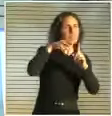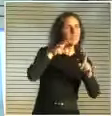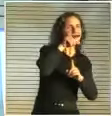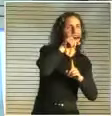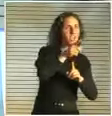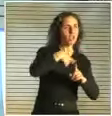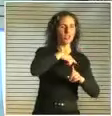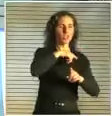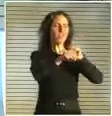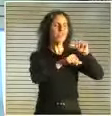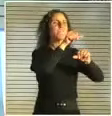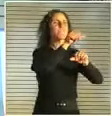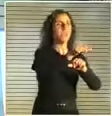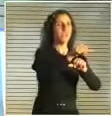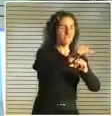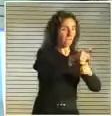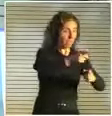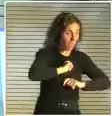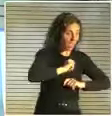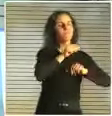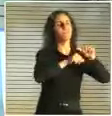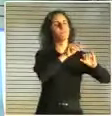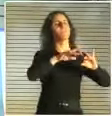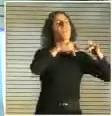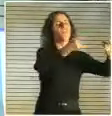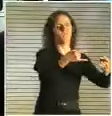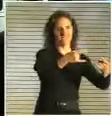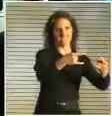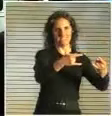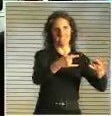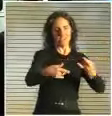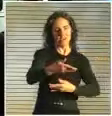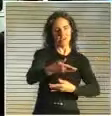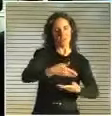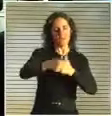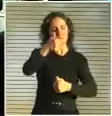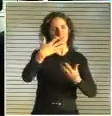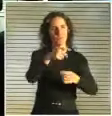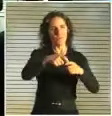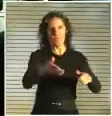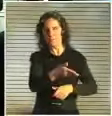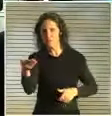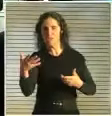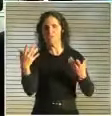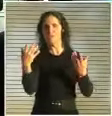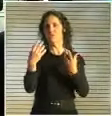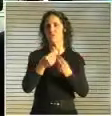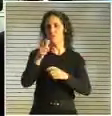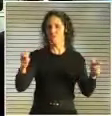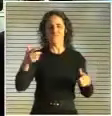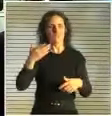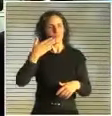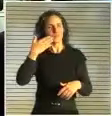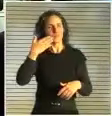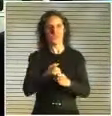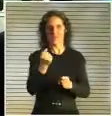the people of those places that we have the privilege of working within. And so we want to be seen as an industry that is actually a